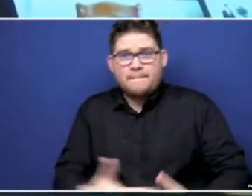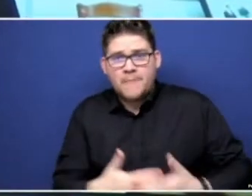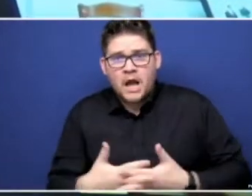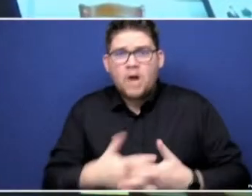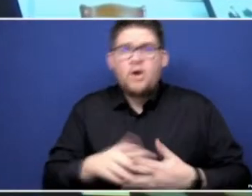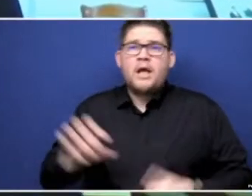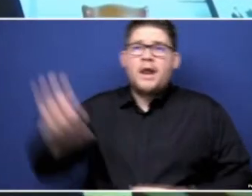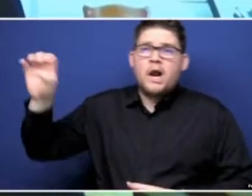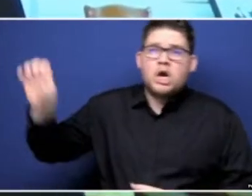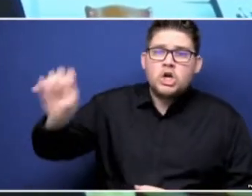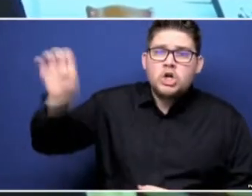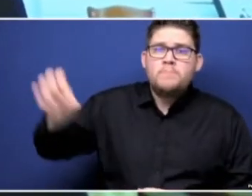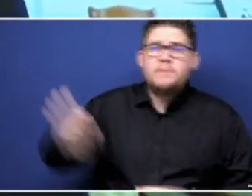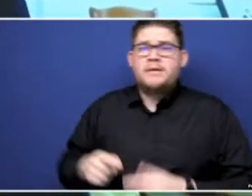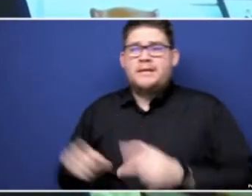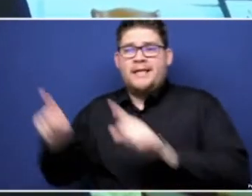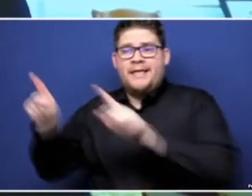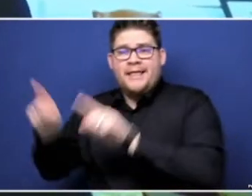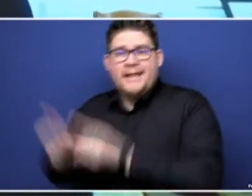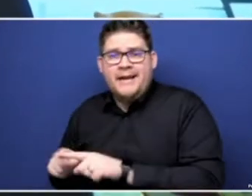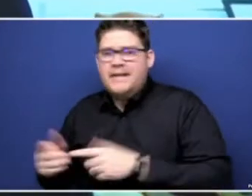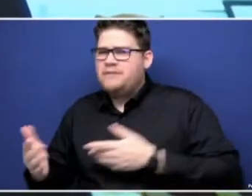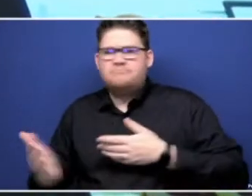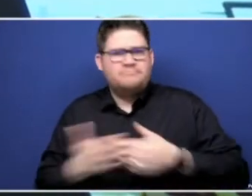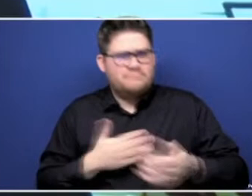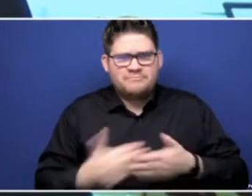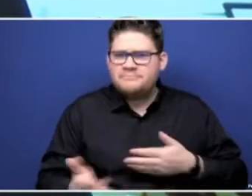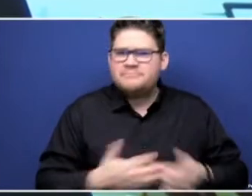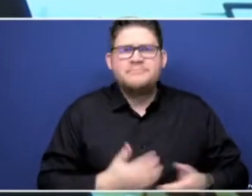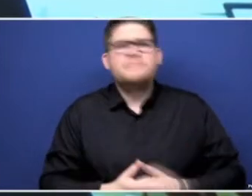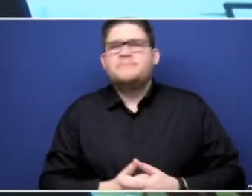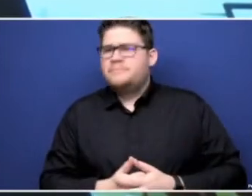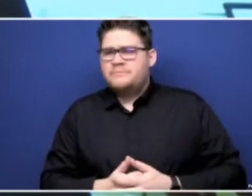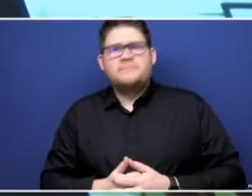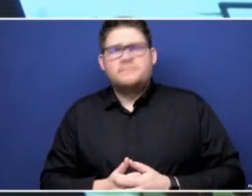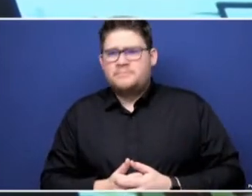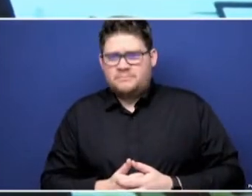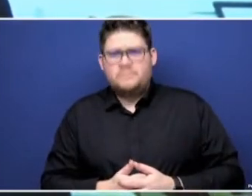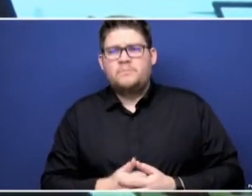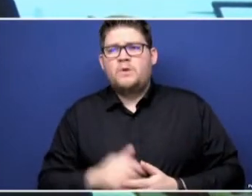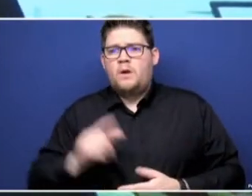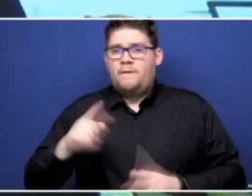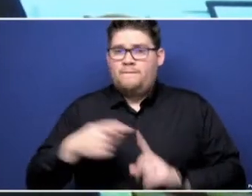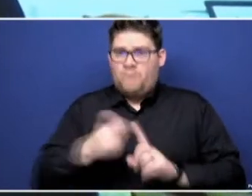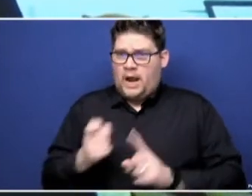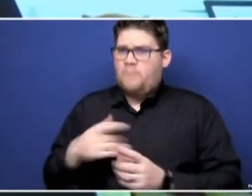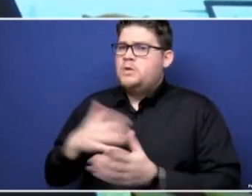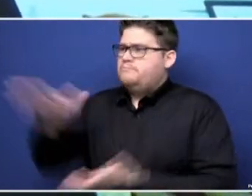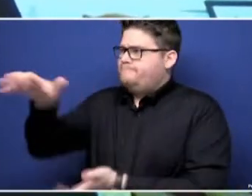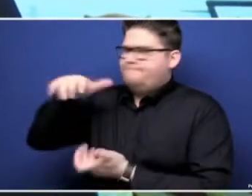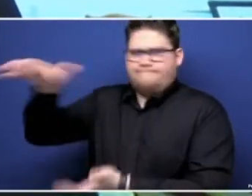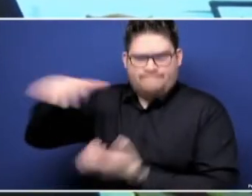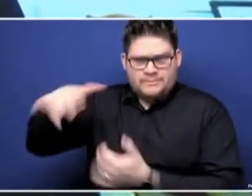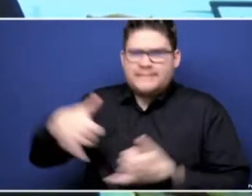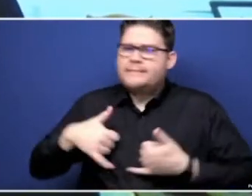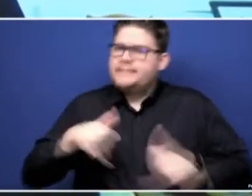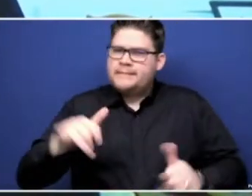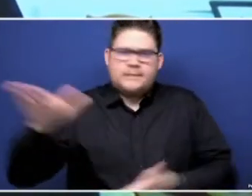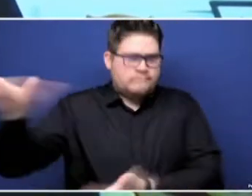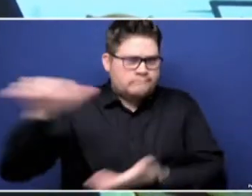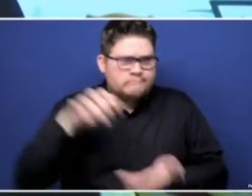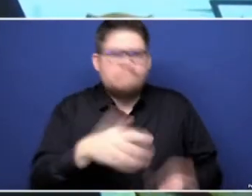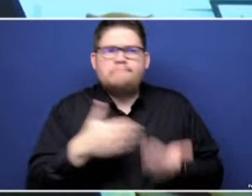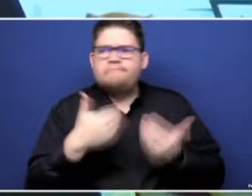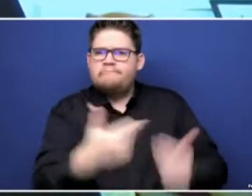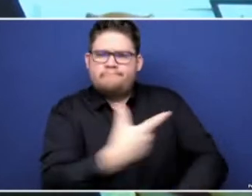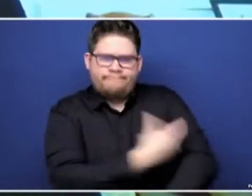see Laura's tweet this morning. I think I can reassure her, as you'll remember, in both January